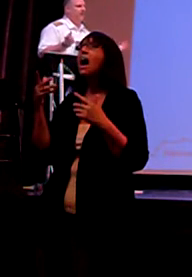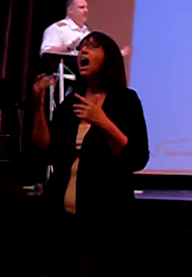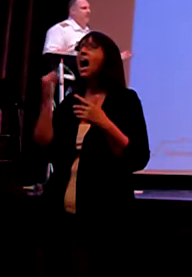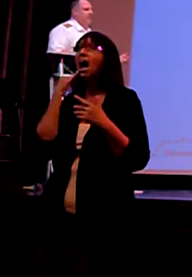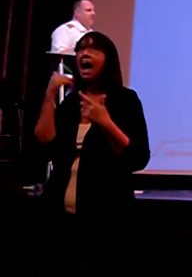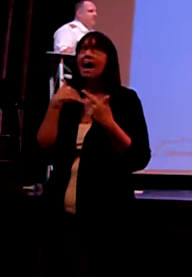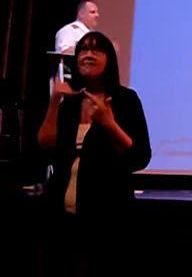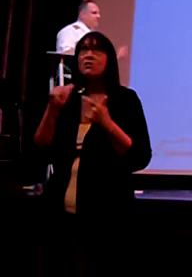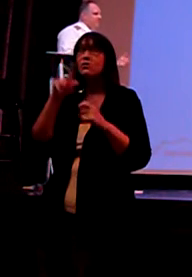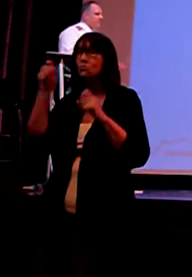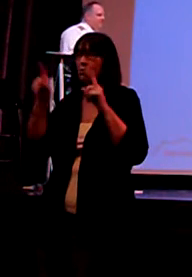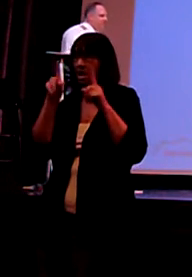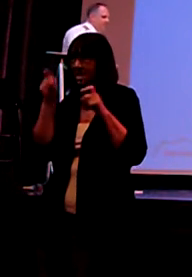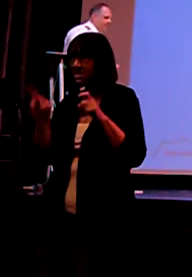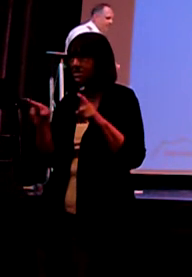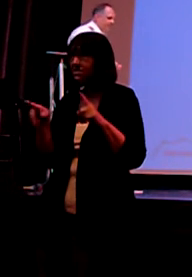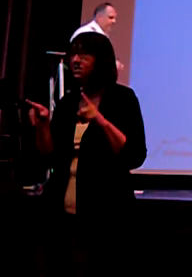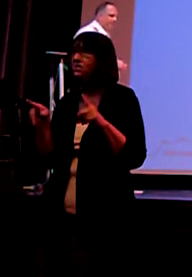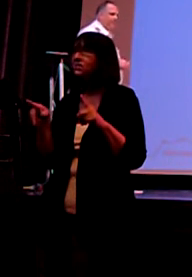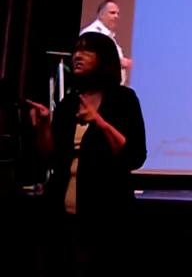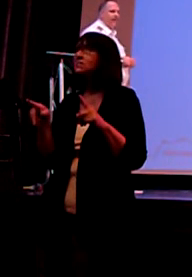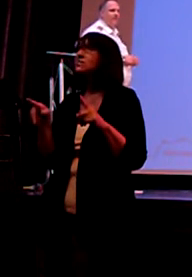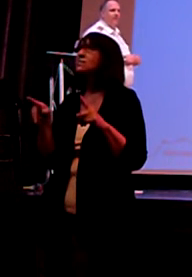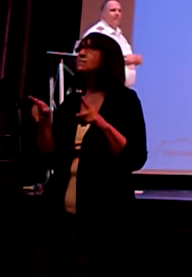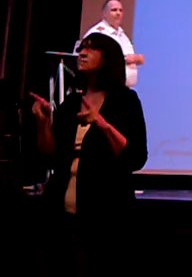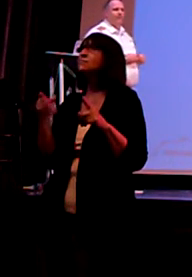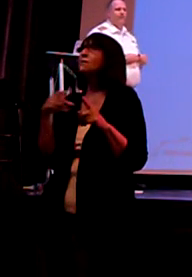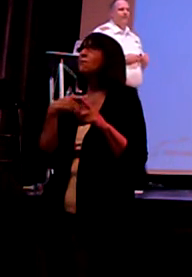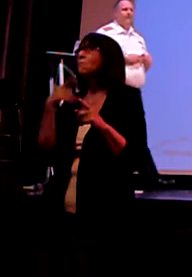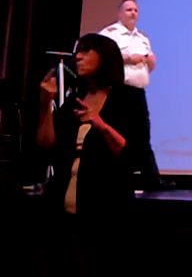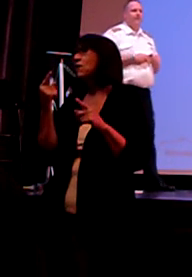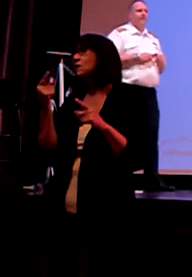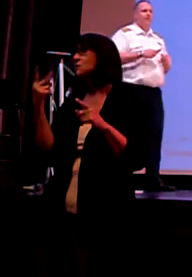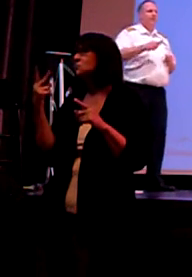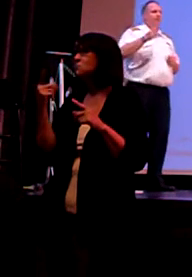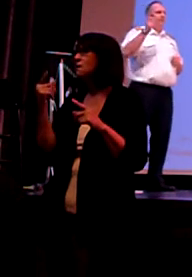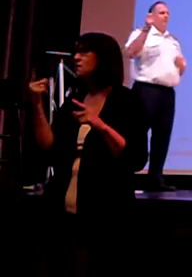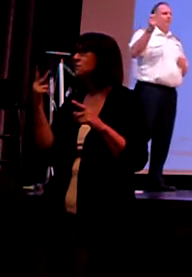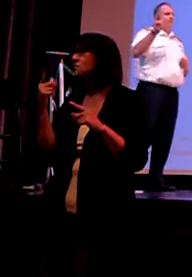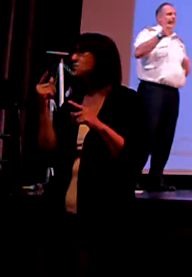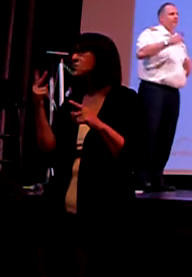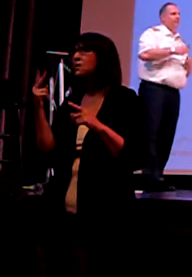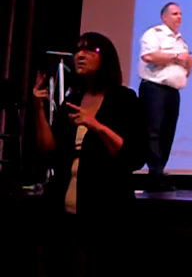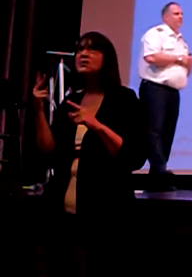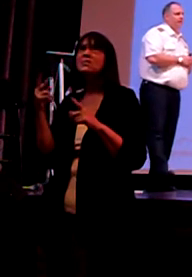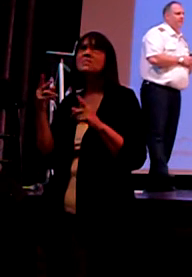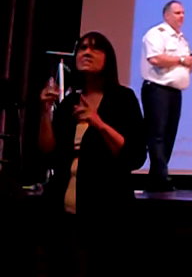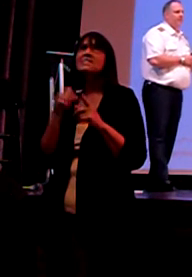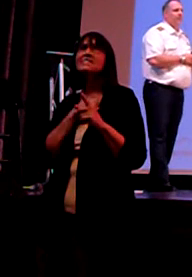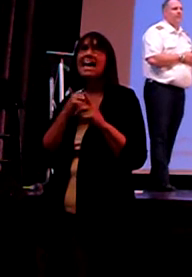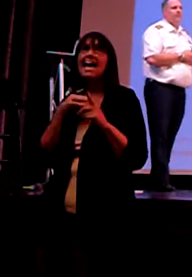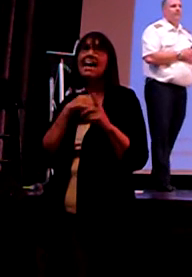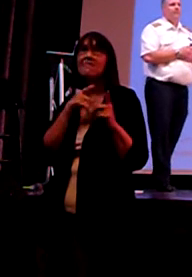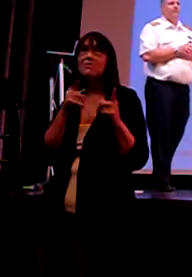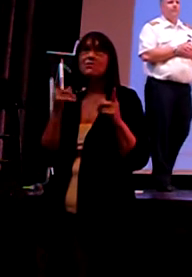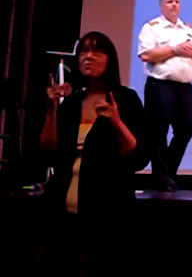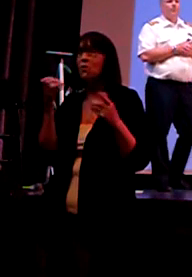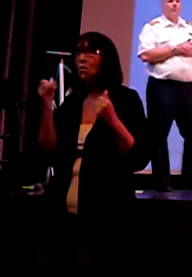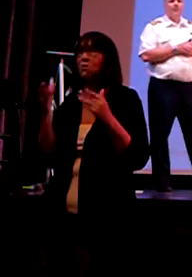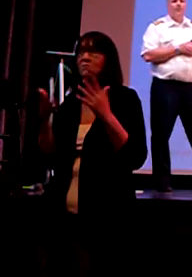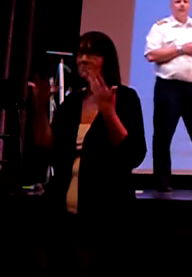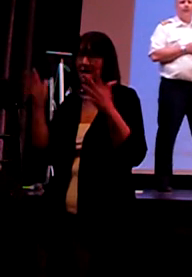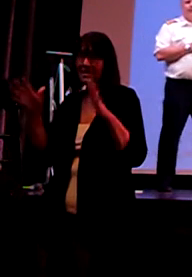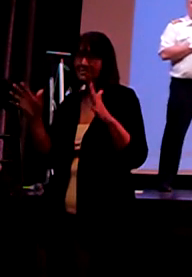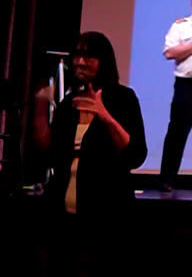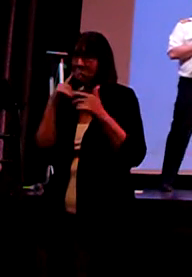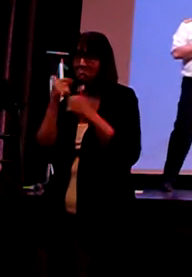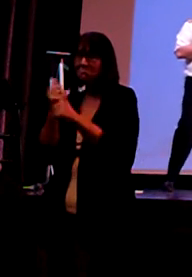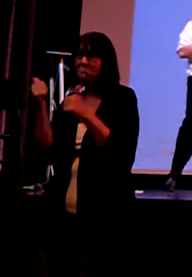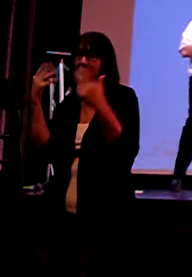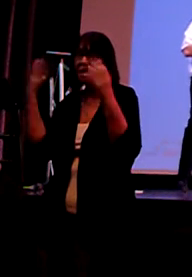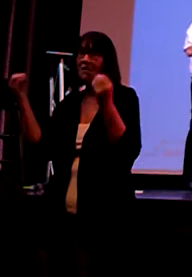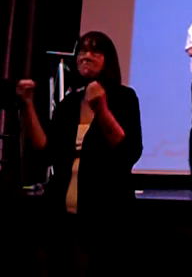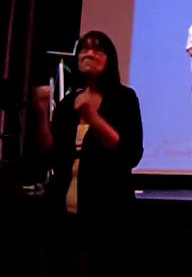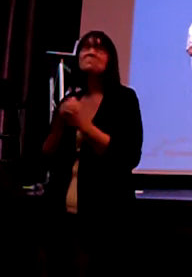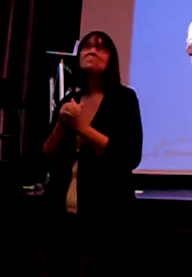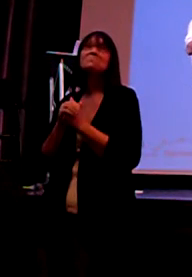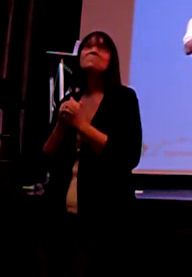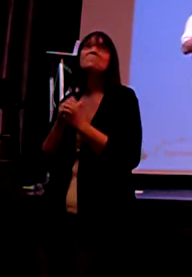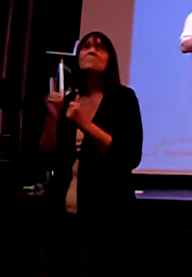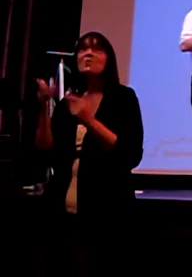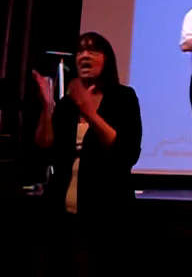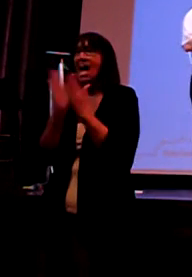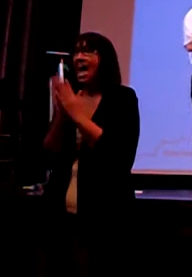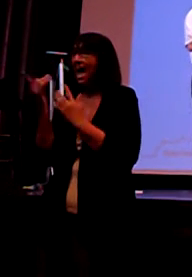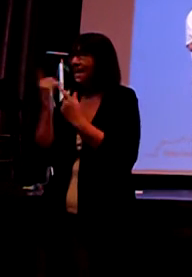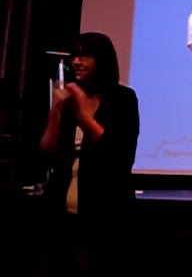have any questions, we have a couple of the cruise director staff that are around here in the hall, and you can